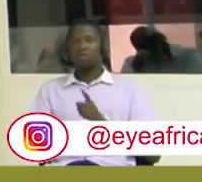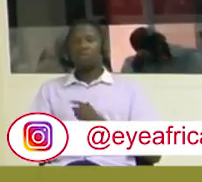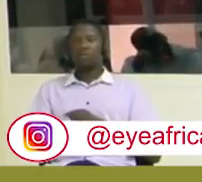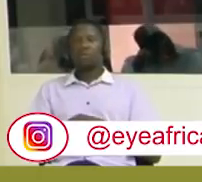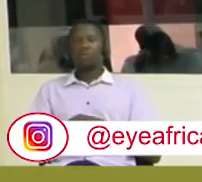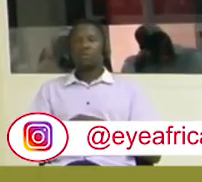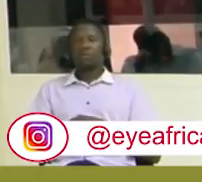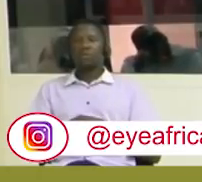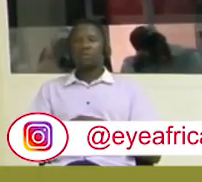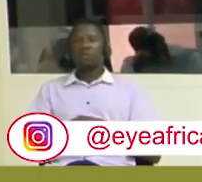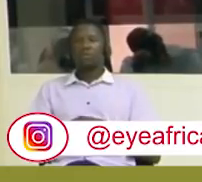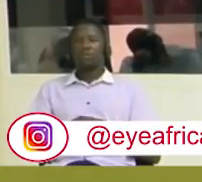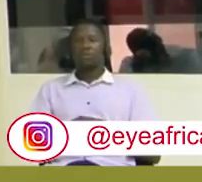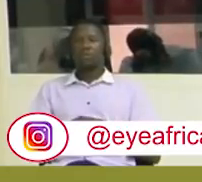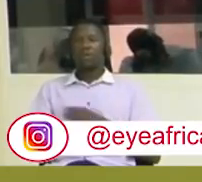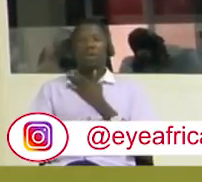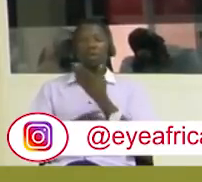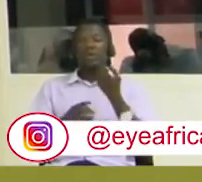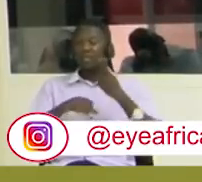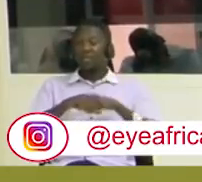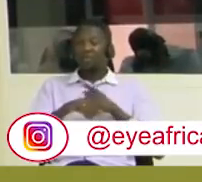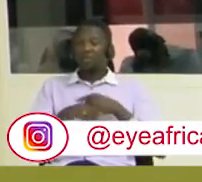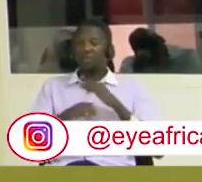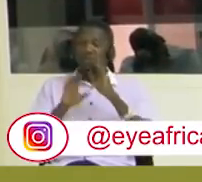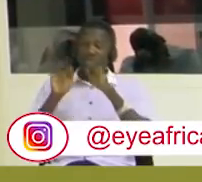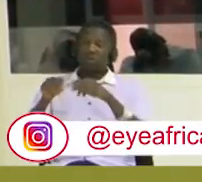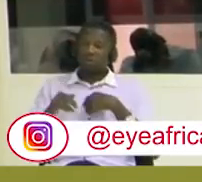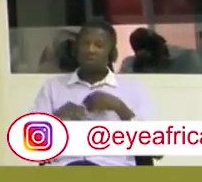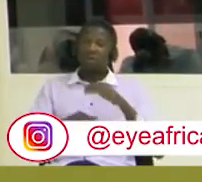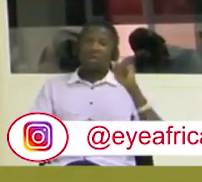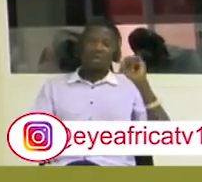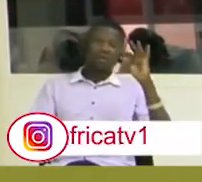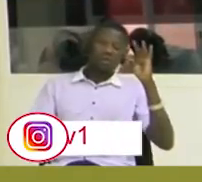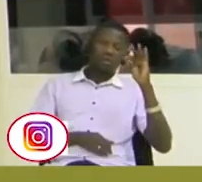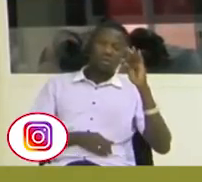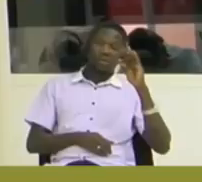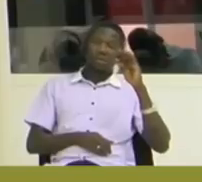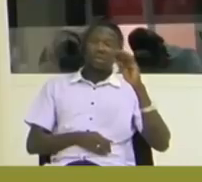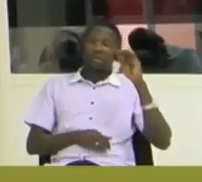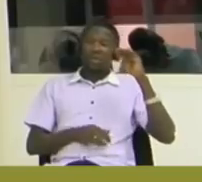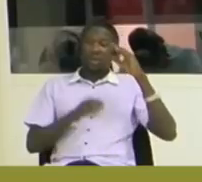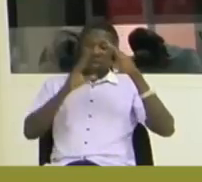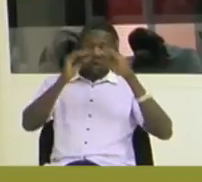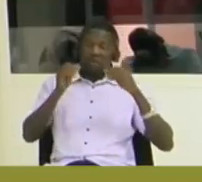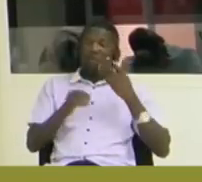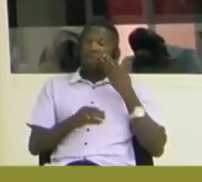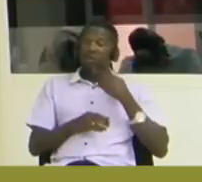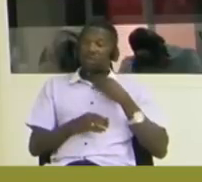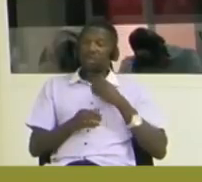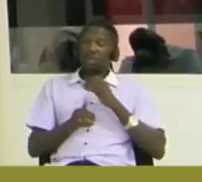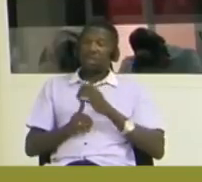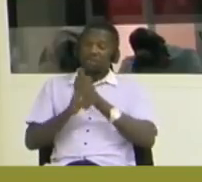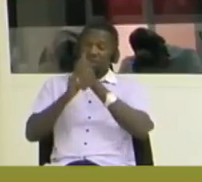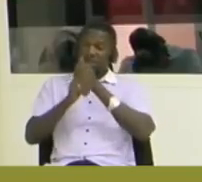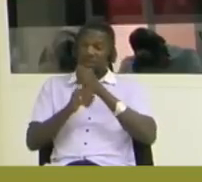many times were you dropped off at Yankuba Ture's house when you were serving as acting president?